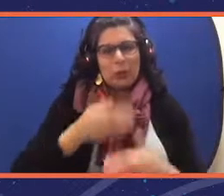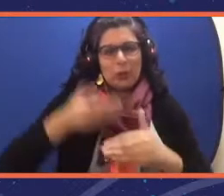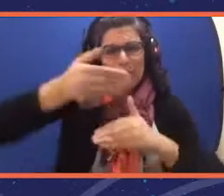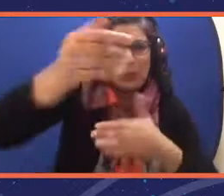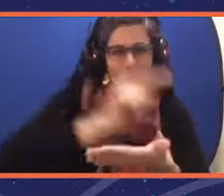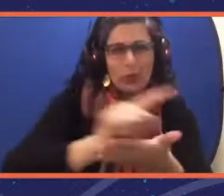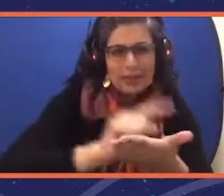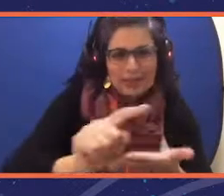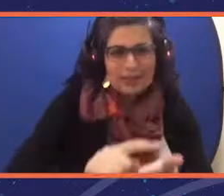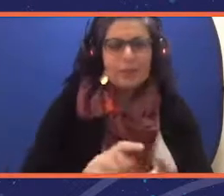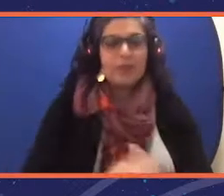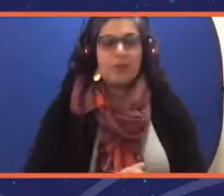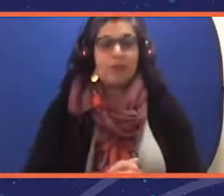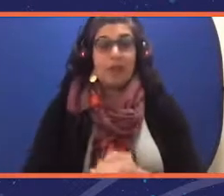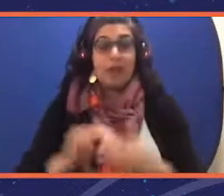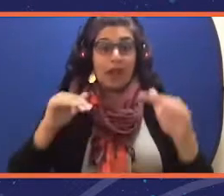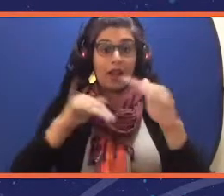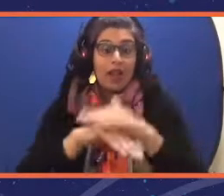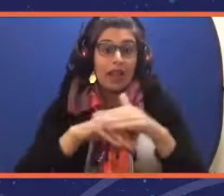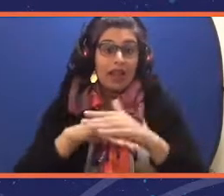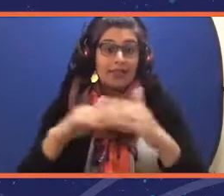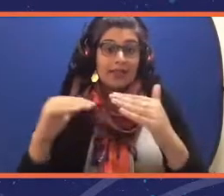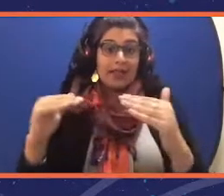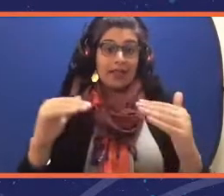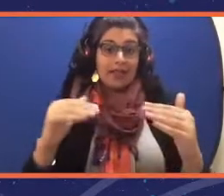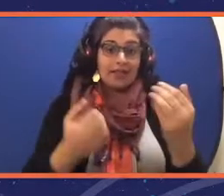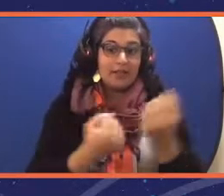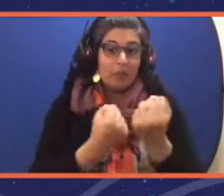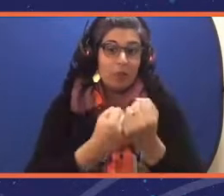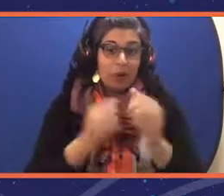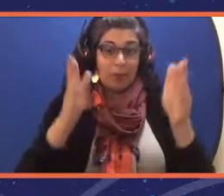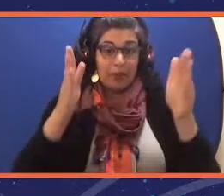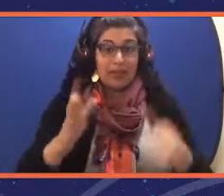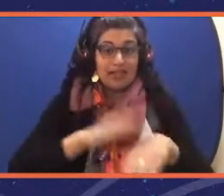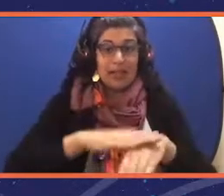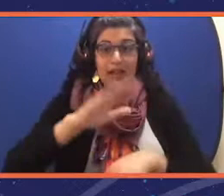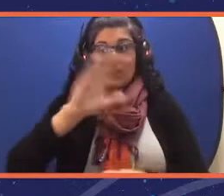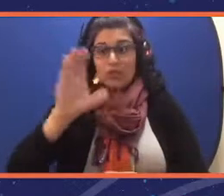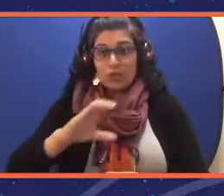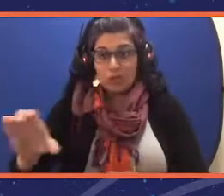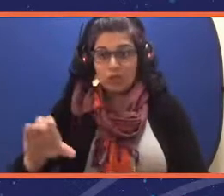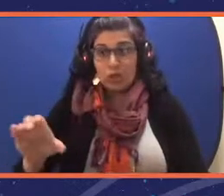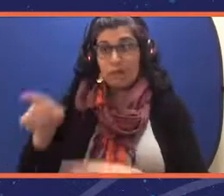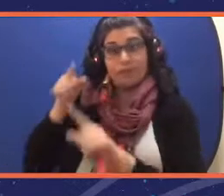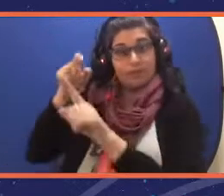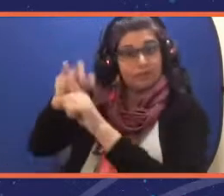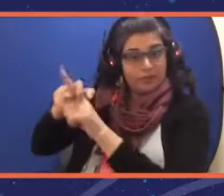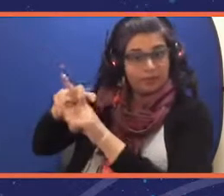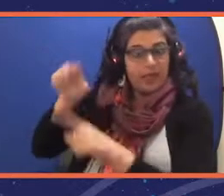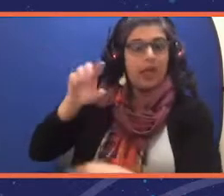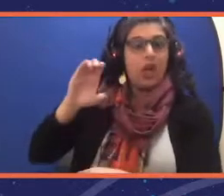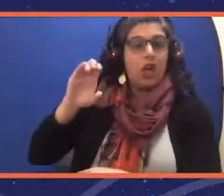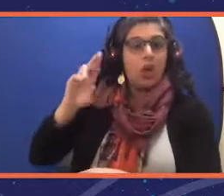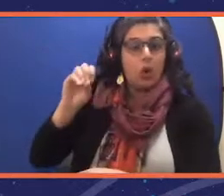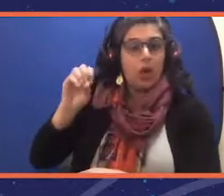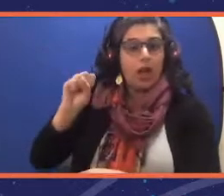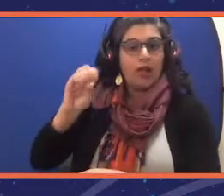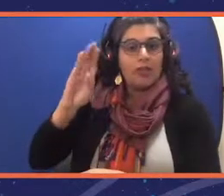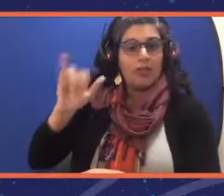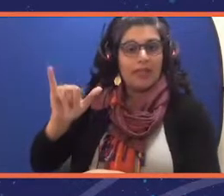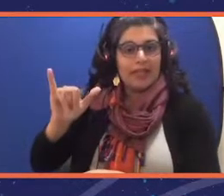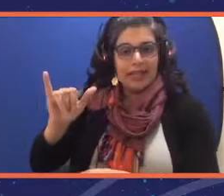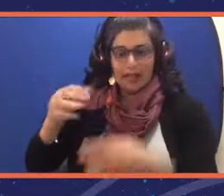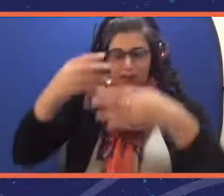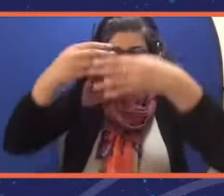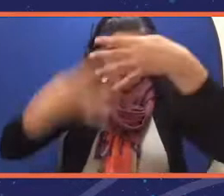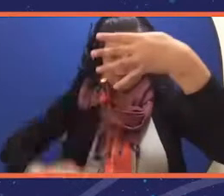Our access support person on Zoom today is Crosby. You can find them in the list of MG staff members. We have